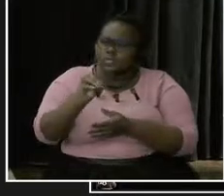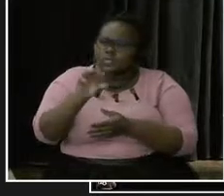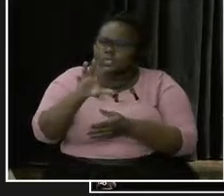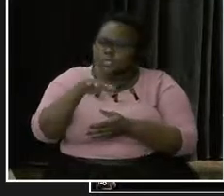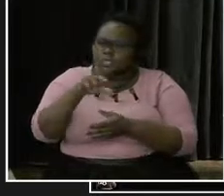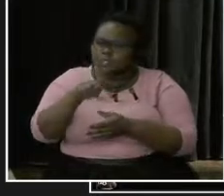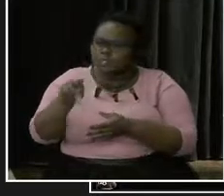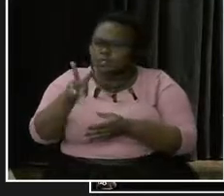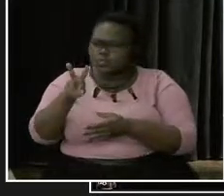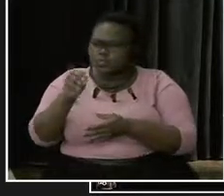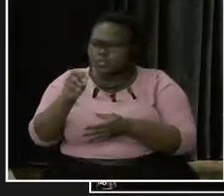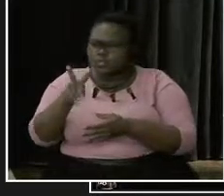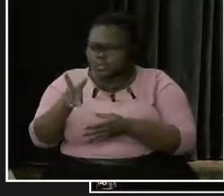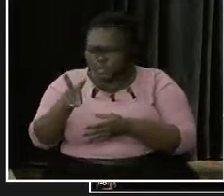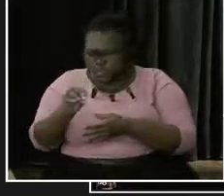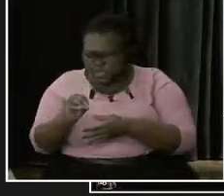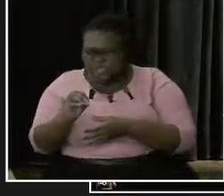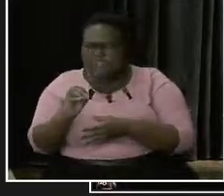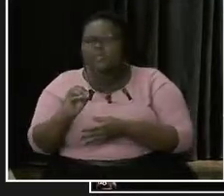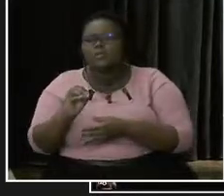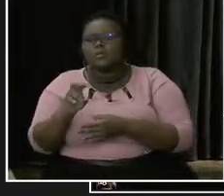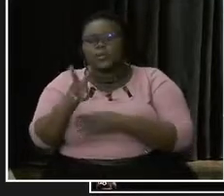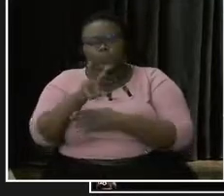2019-2020 oversight